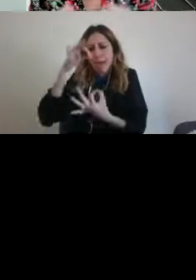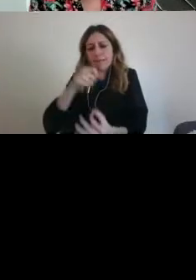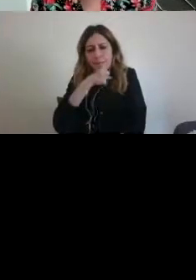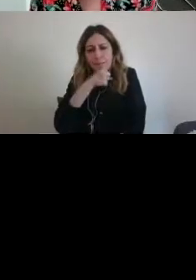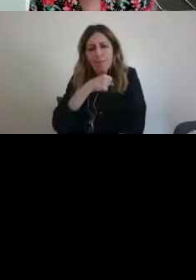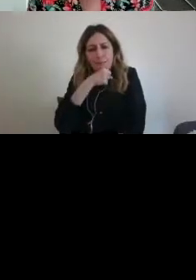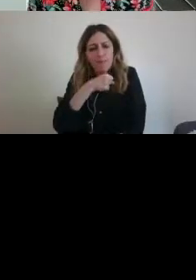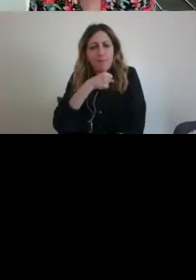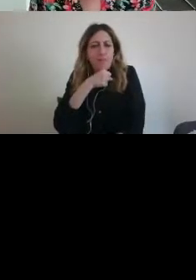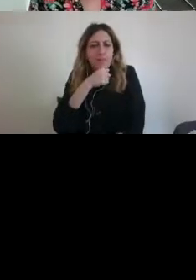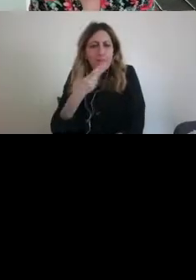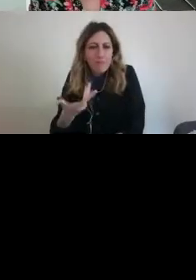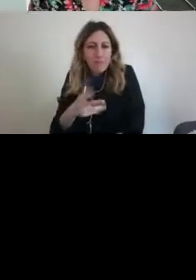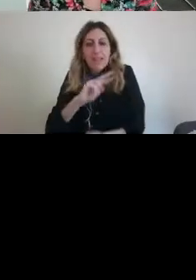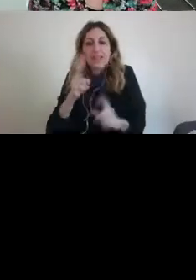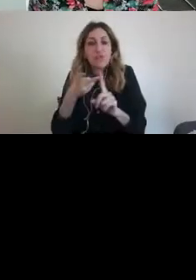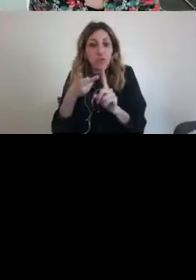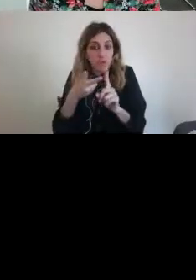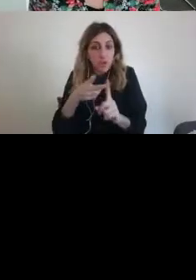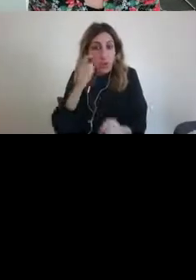ago just isn't good enough now.